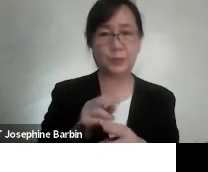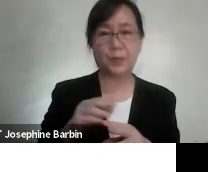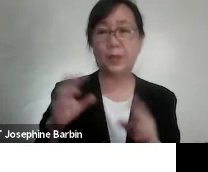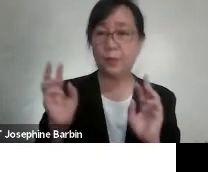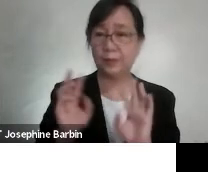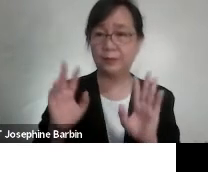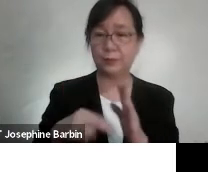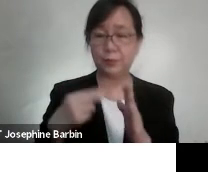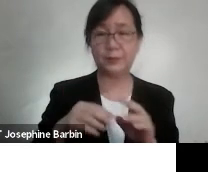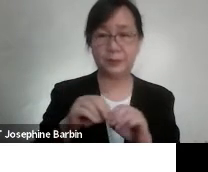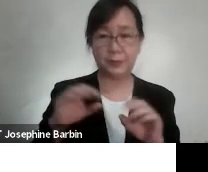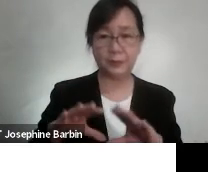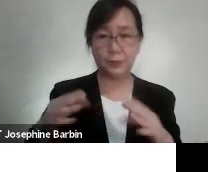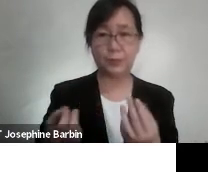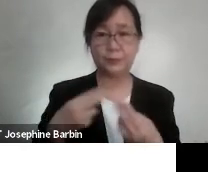classroom.